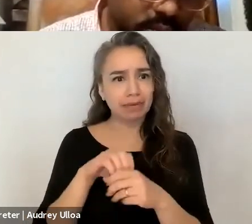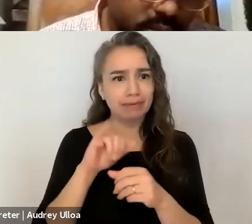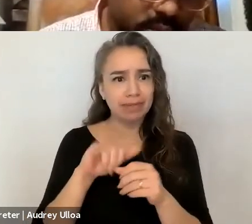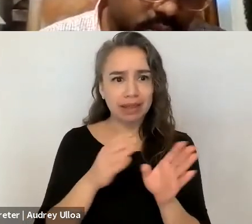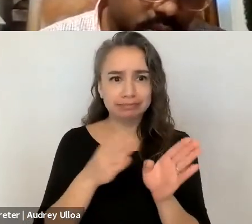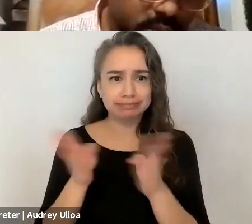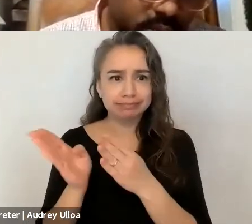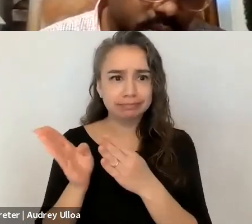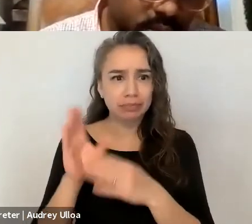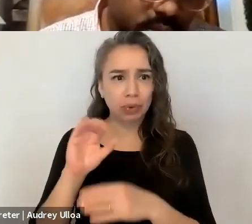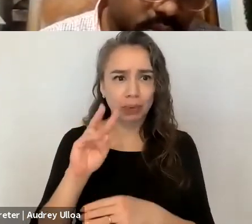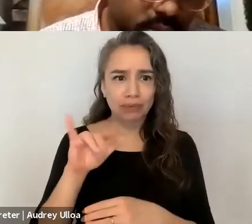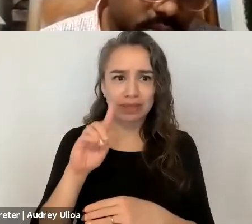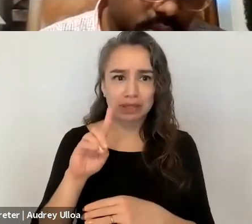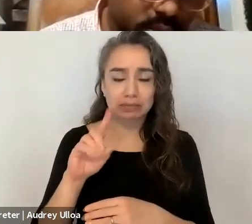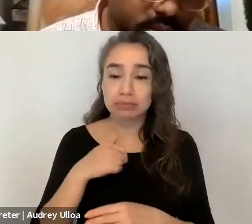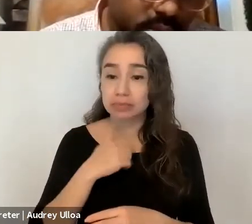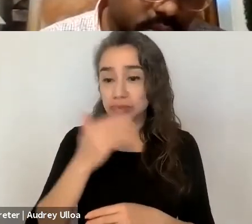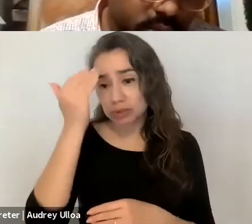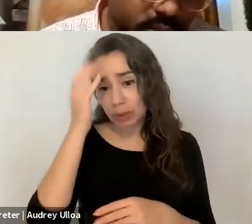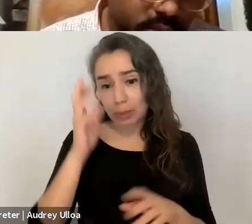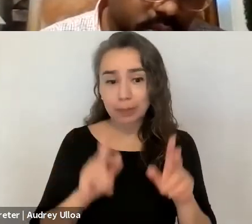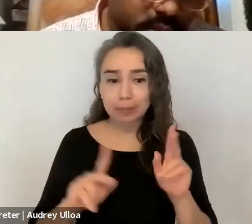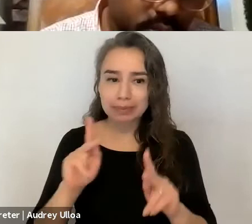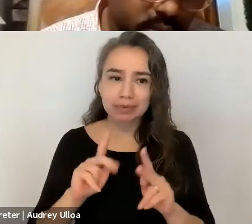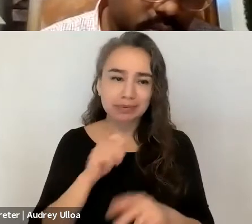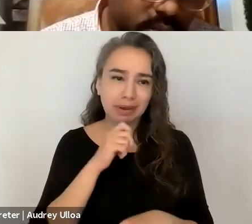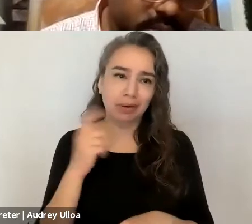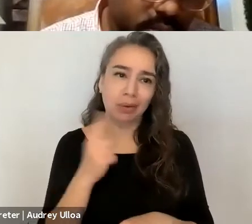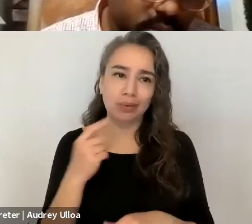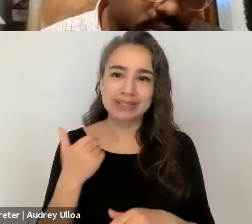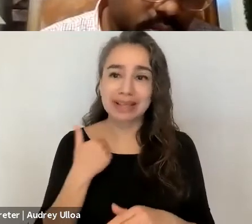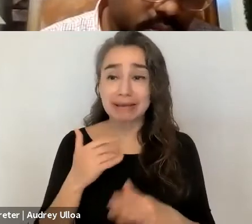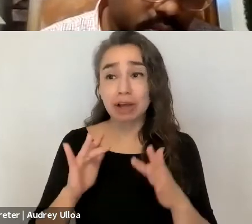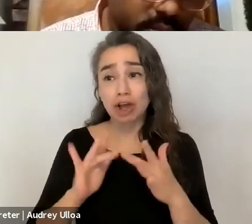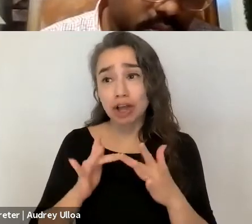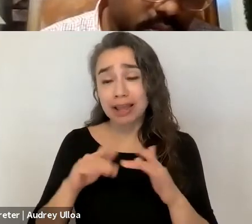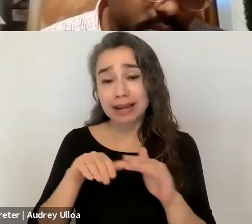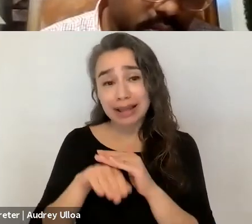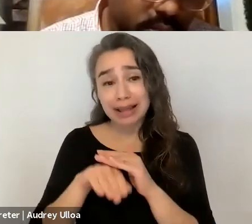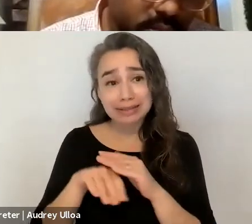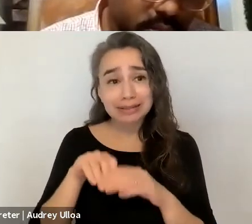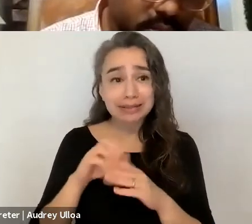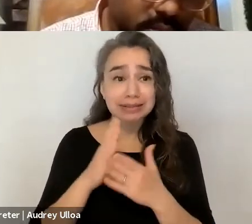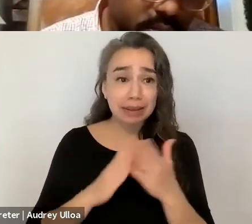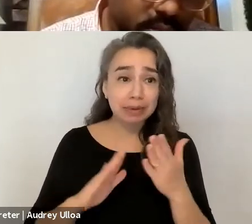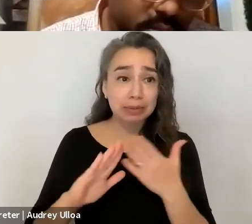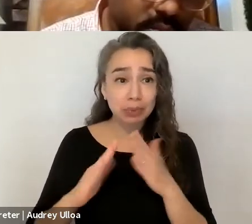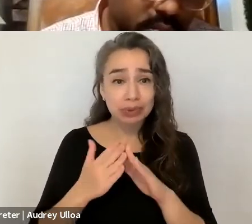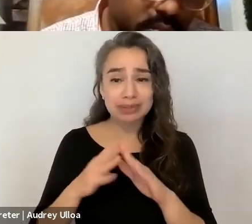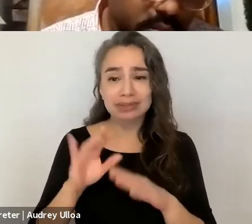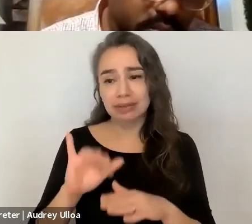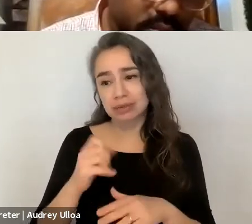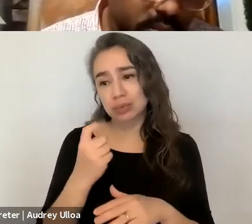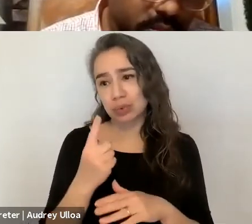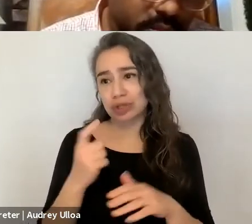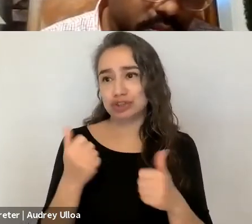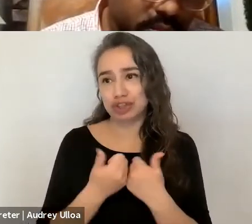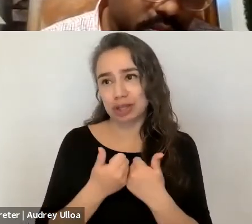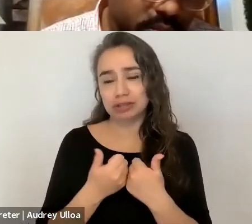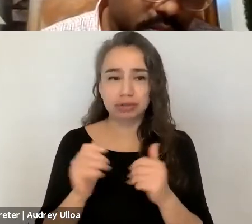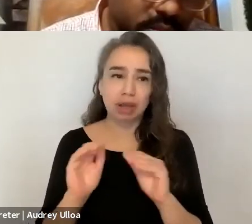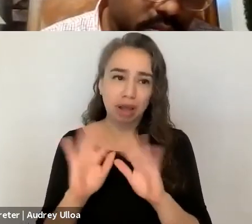And we know that everybody doesn't always have online access in some communities. And so that's one challenge that's pretty